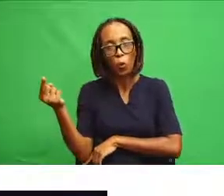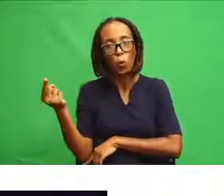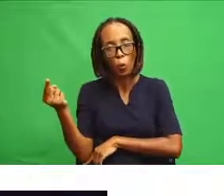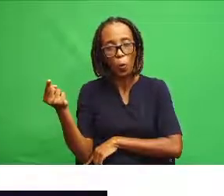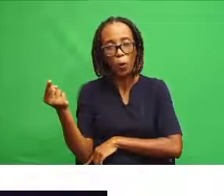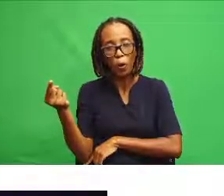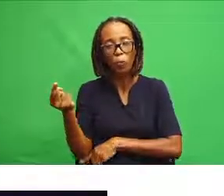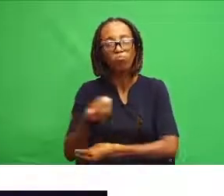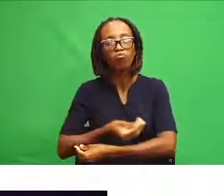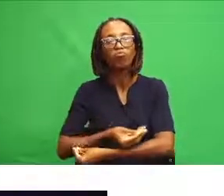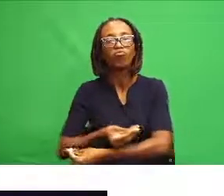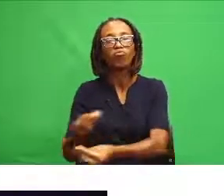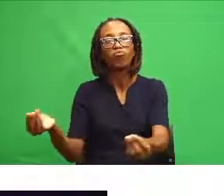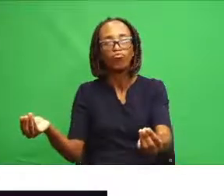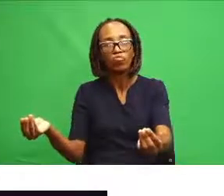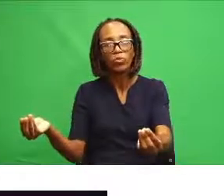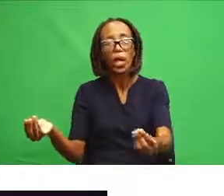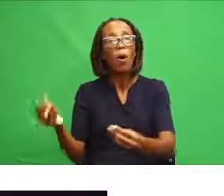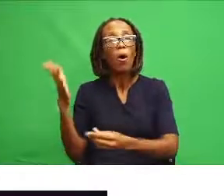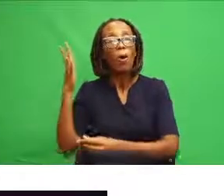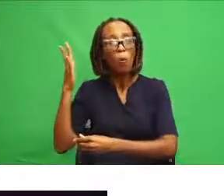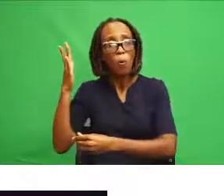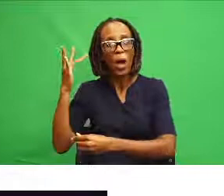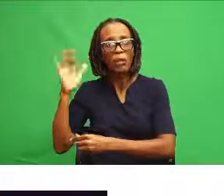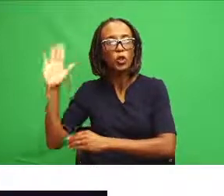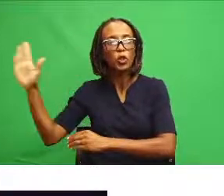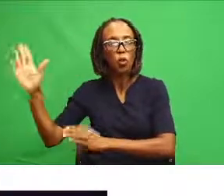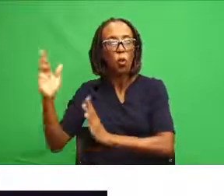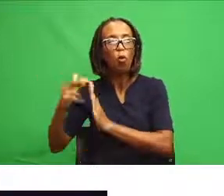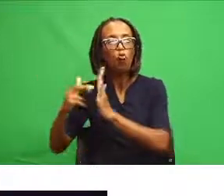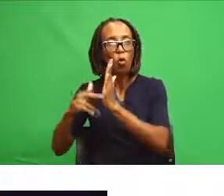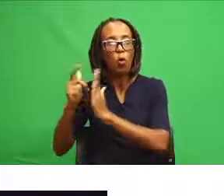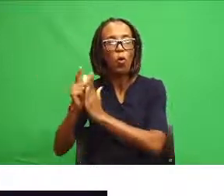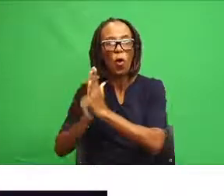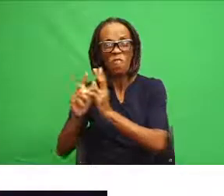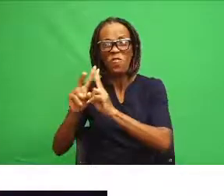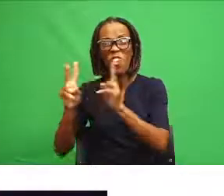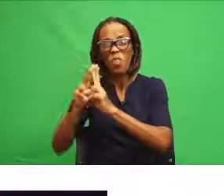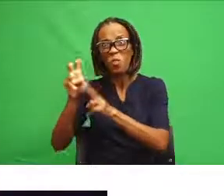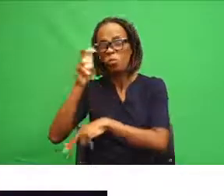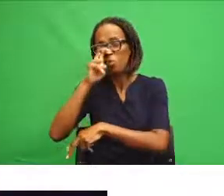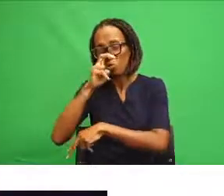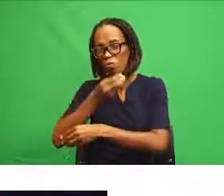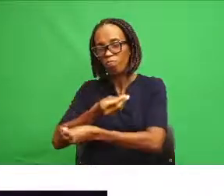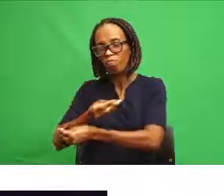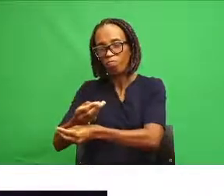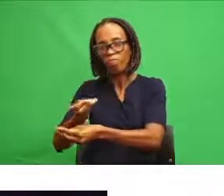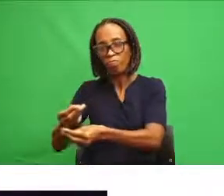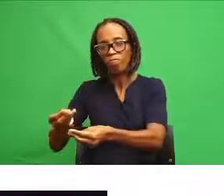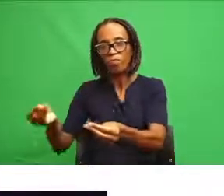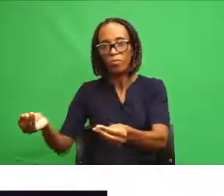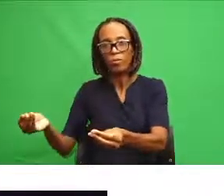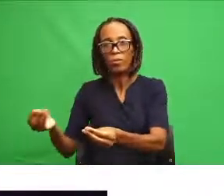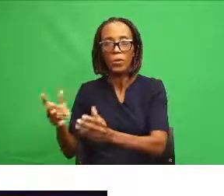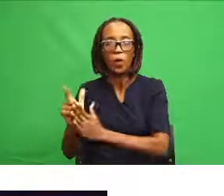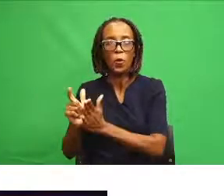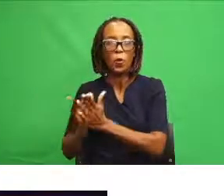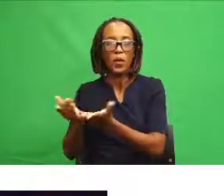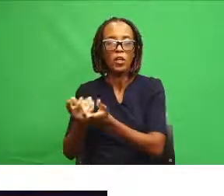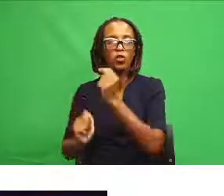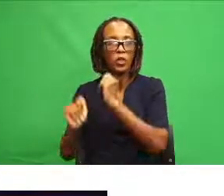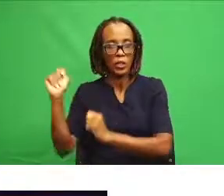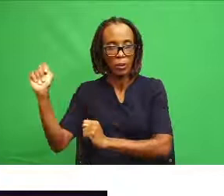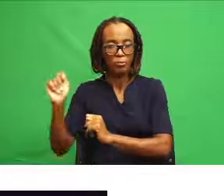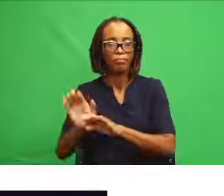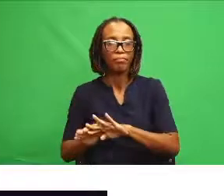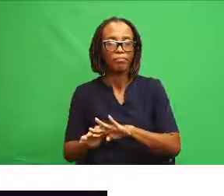will distribute it according to a fixed and very strict structure that is ensconced in the laws of Trinidad and